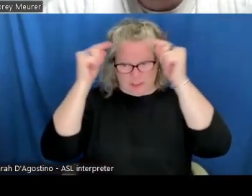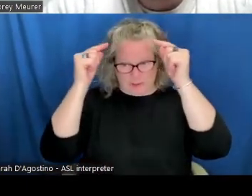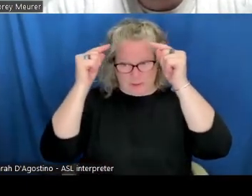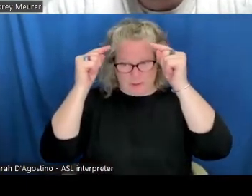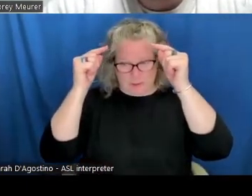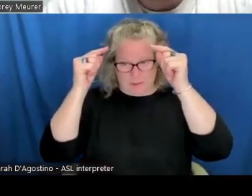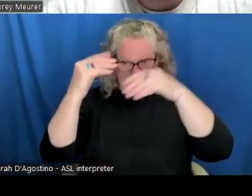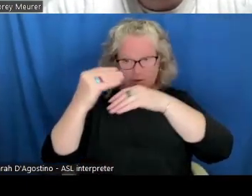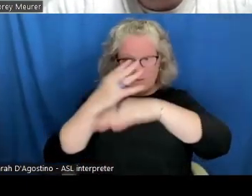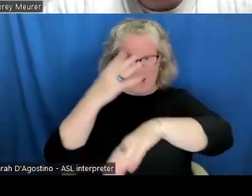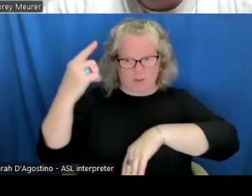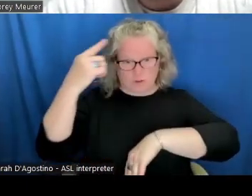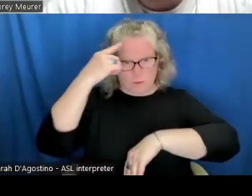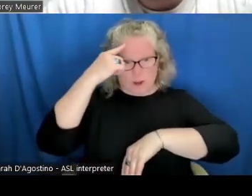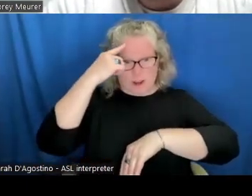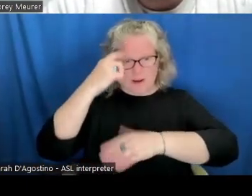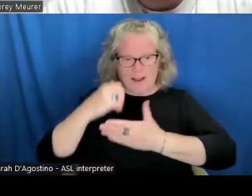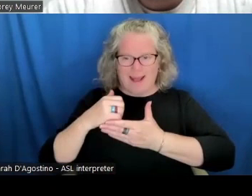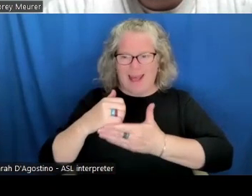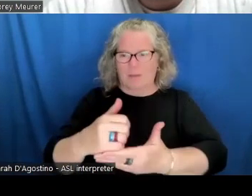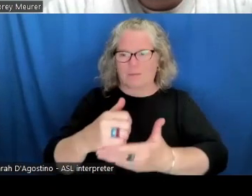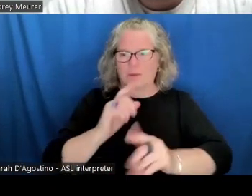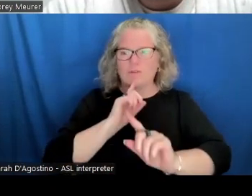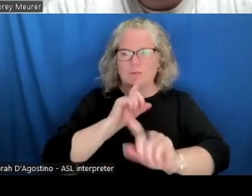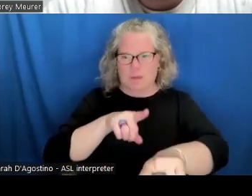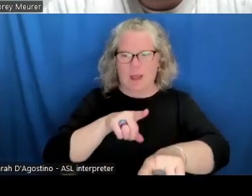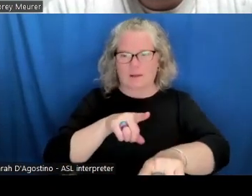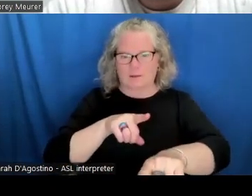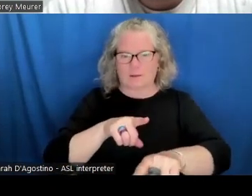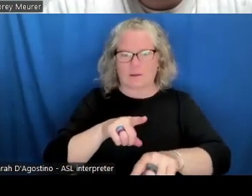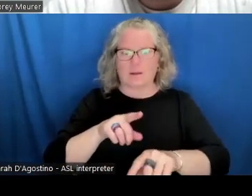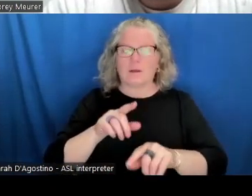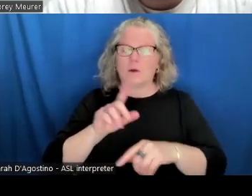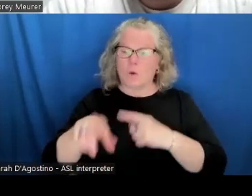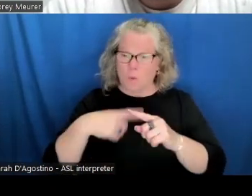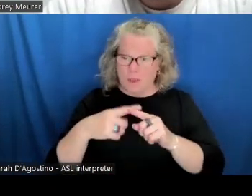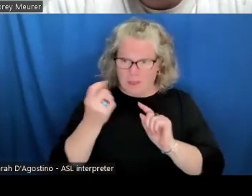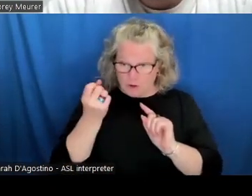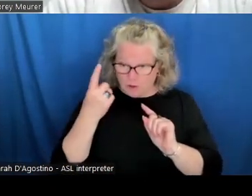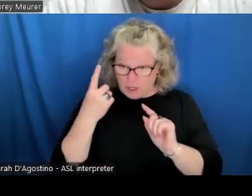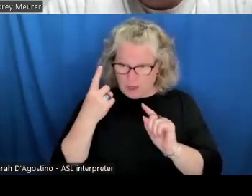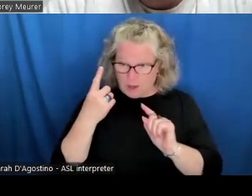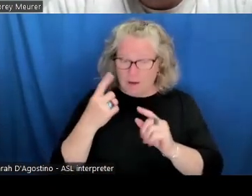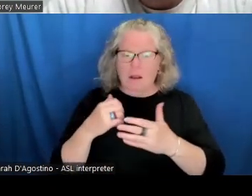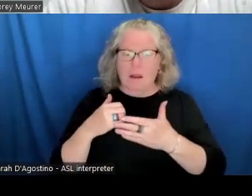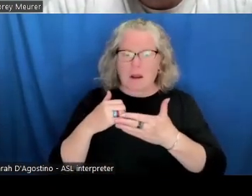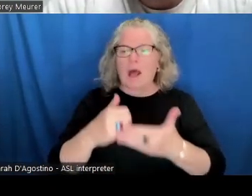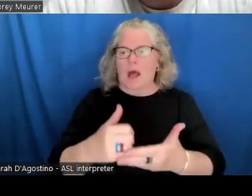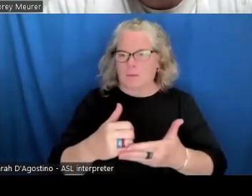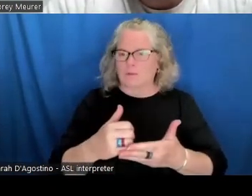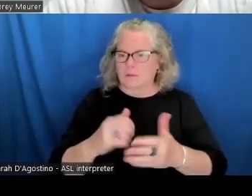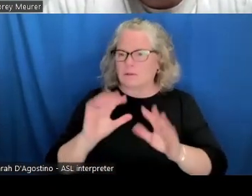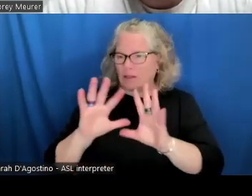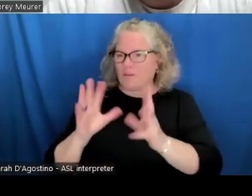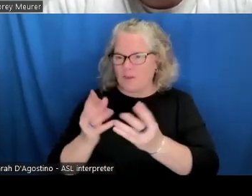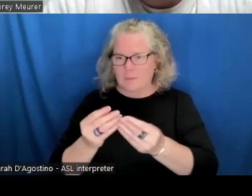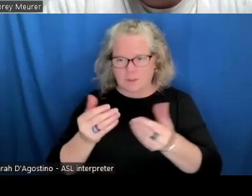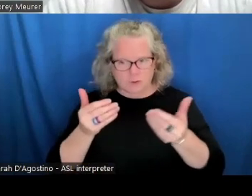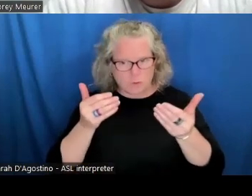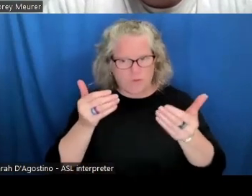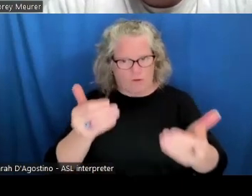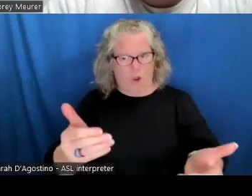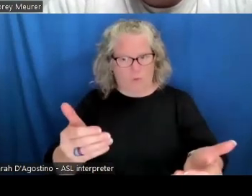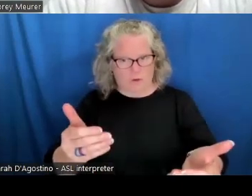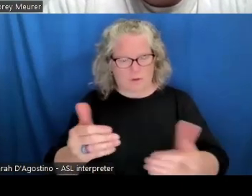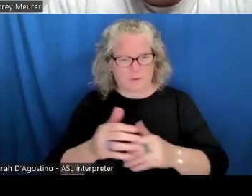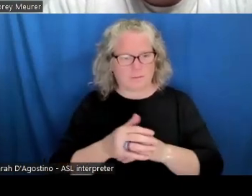other events in the world, it really helps them and their families move forward in their healing. So lots of people have given